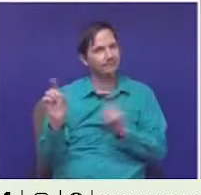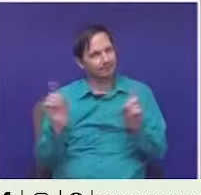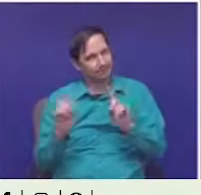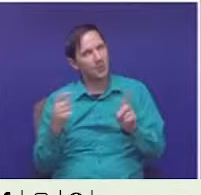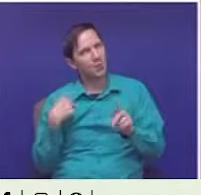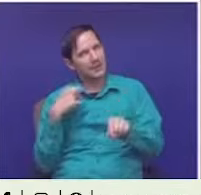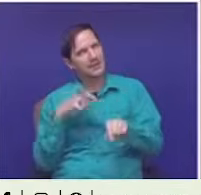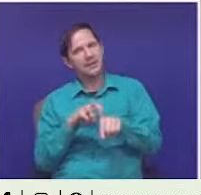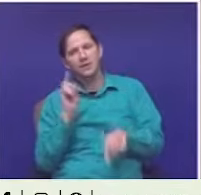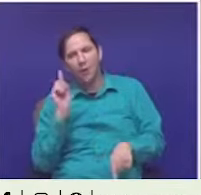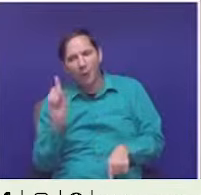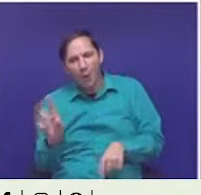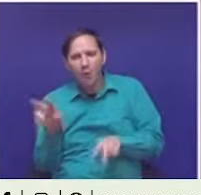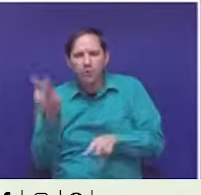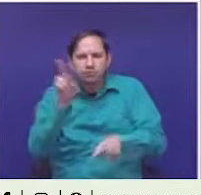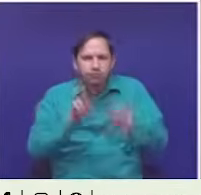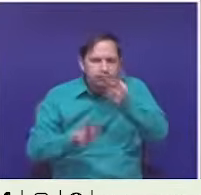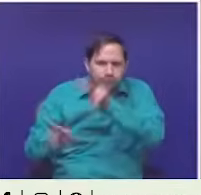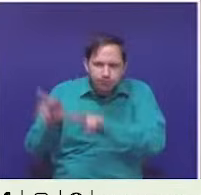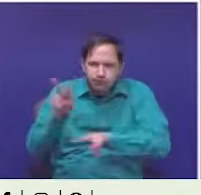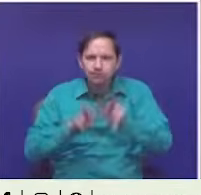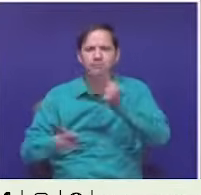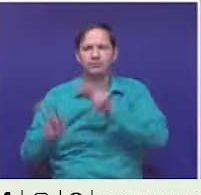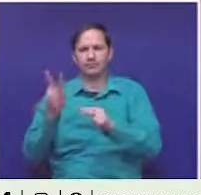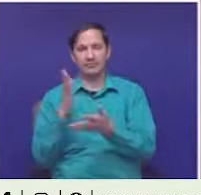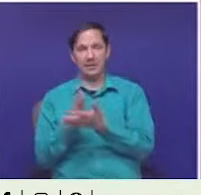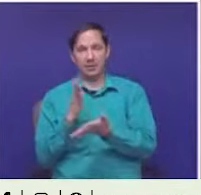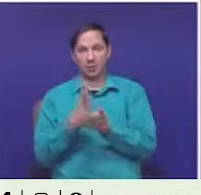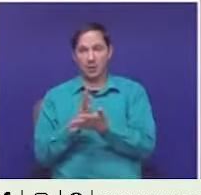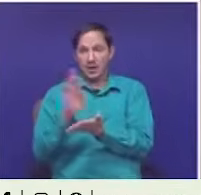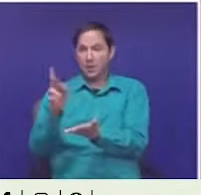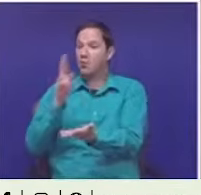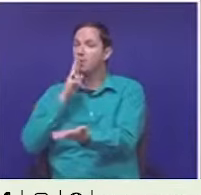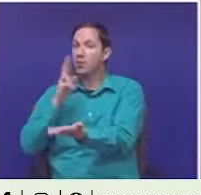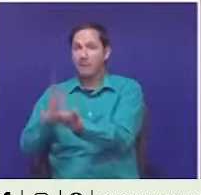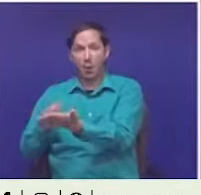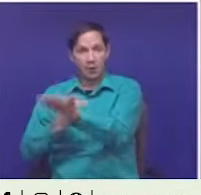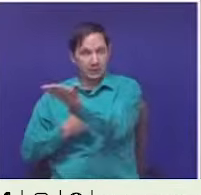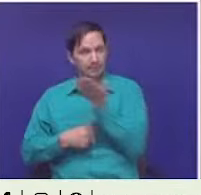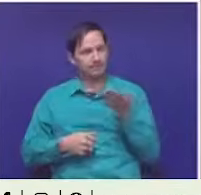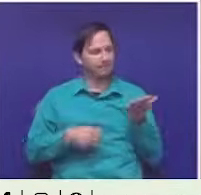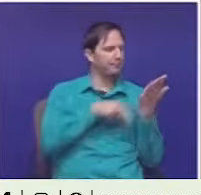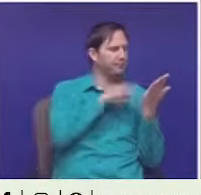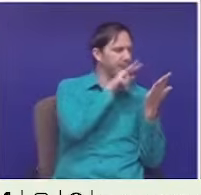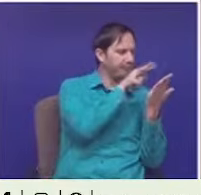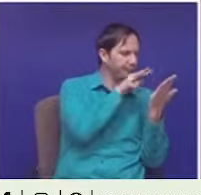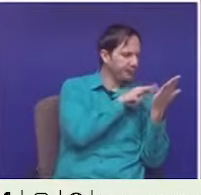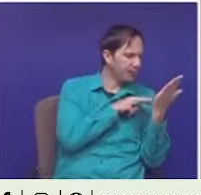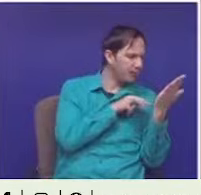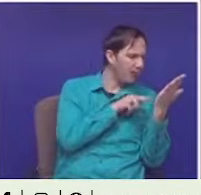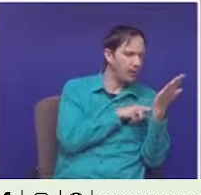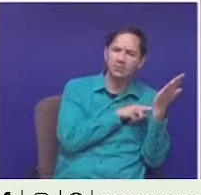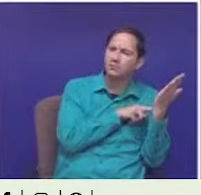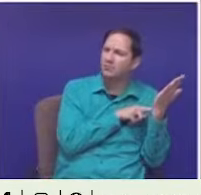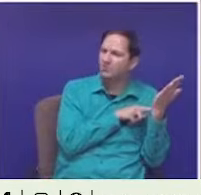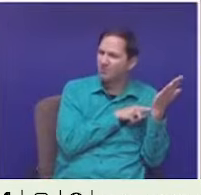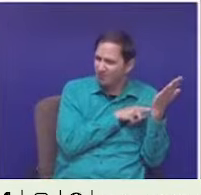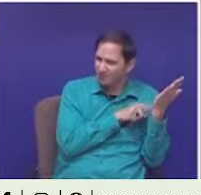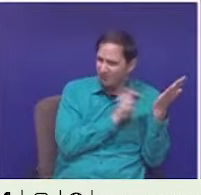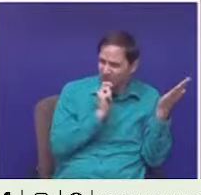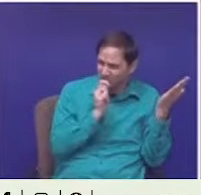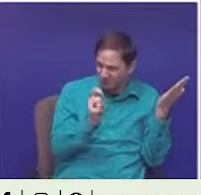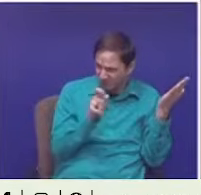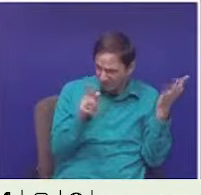actually verify that these reports that we are getting about the eradication of unsafe structures are actually accurate.